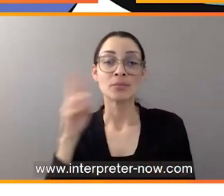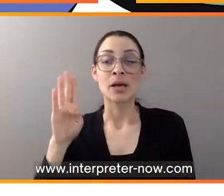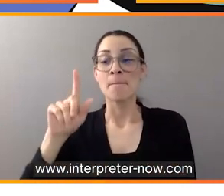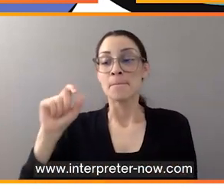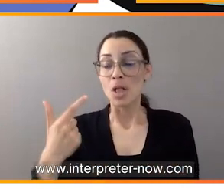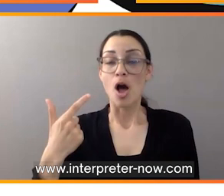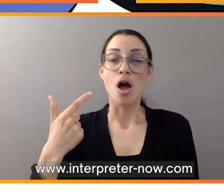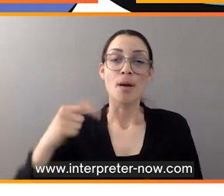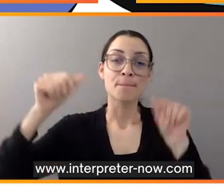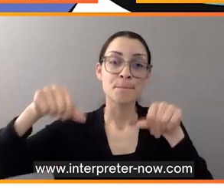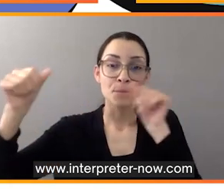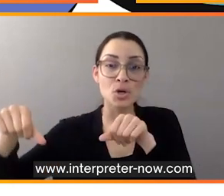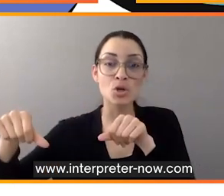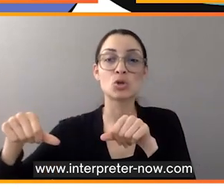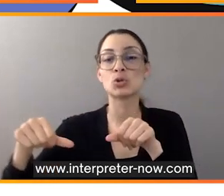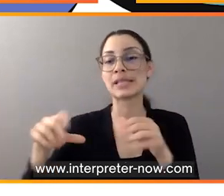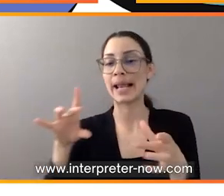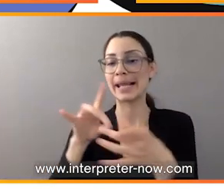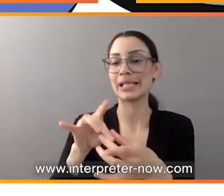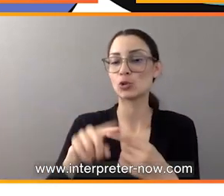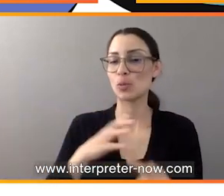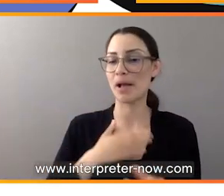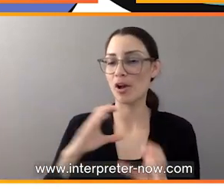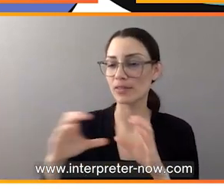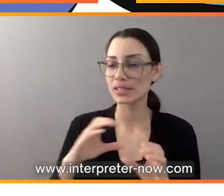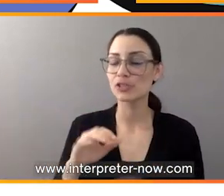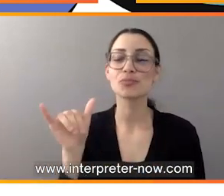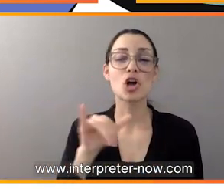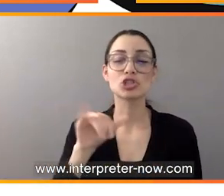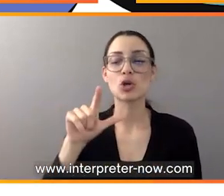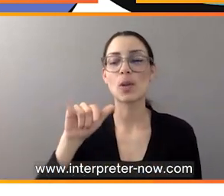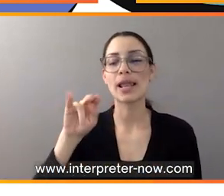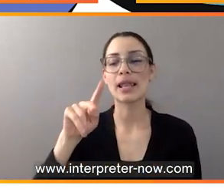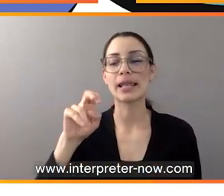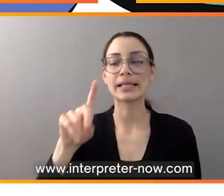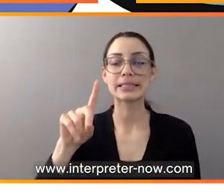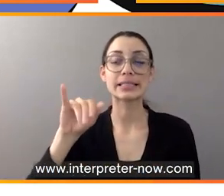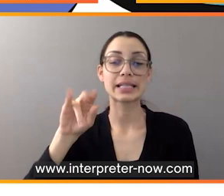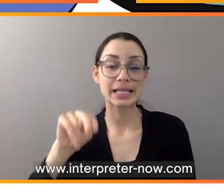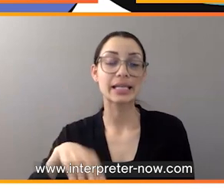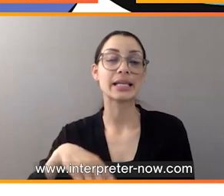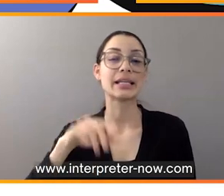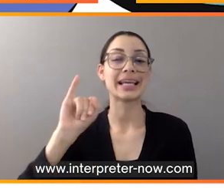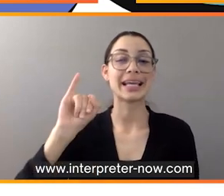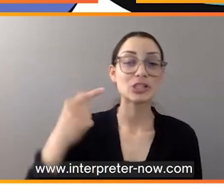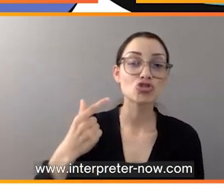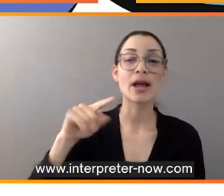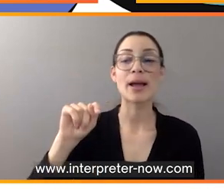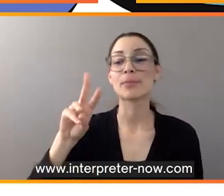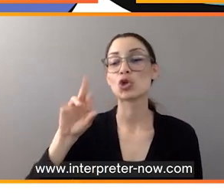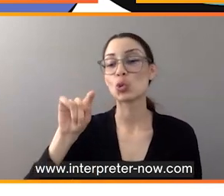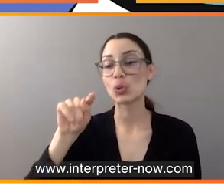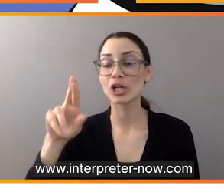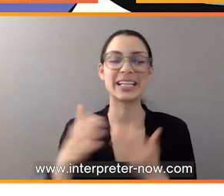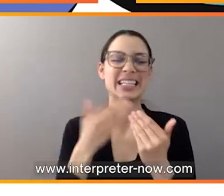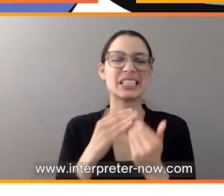my conversations. And so that's probably the best place. And, you know, LinkedIn, you can follow me on Instagram or Twitter as well. Same thing, just my first